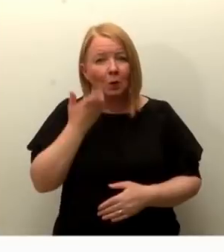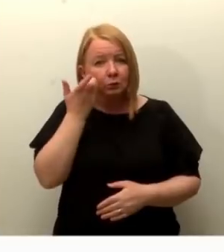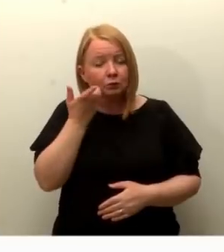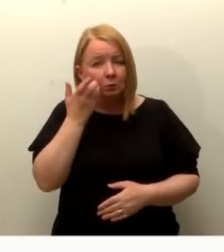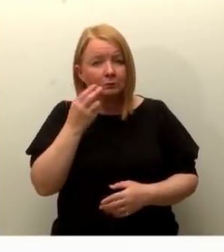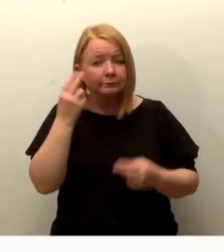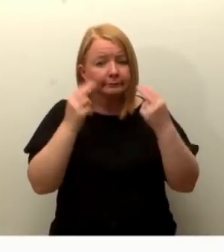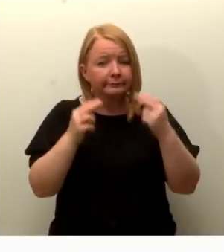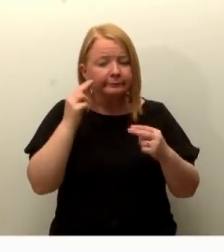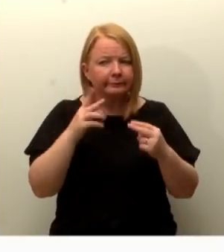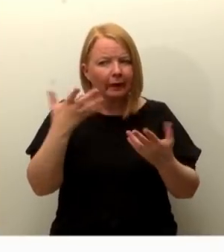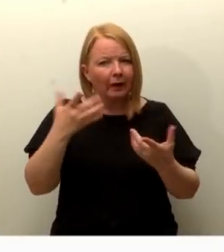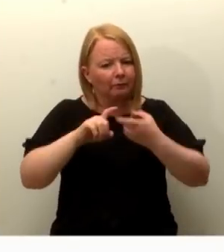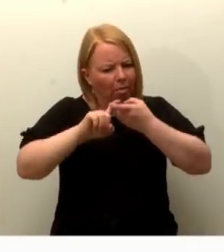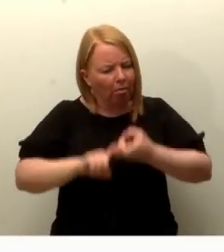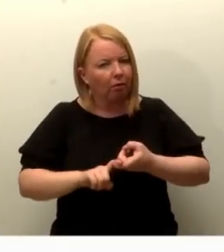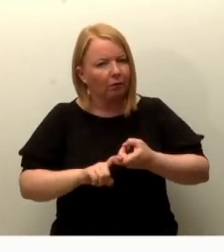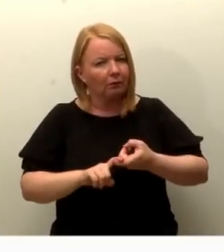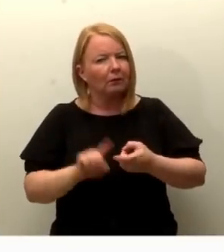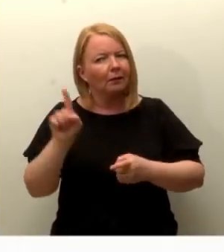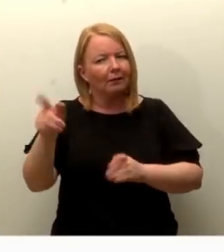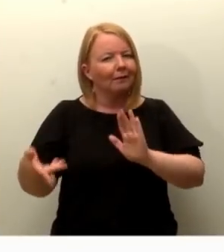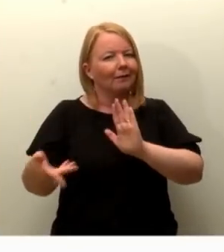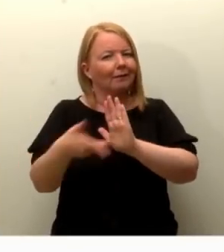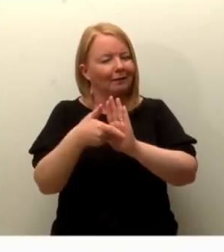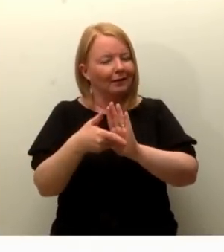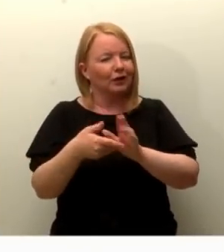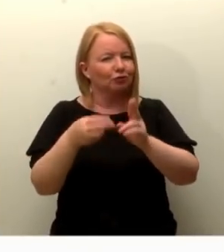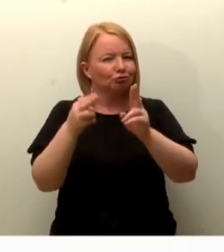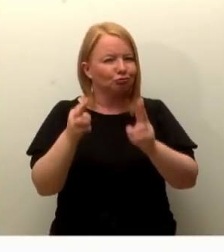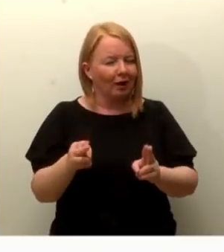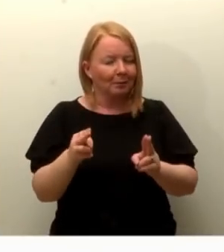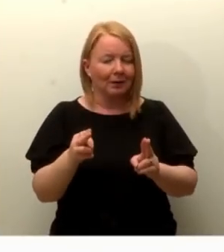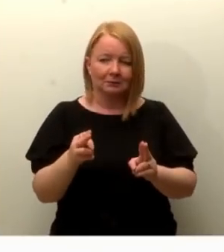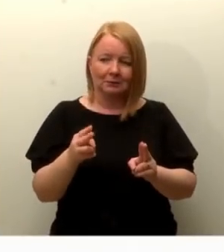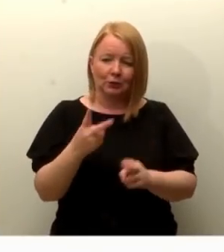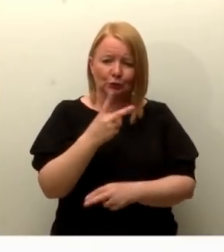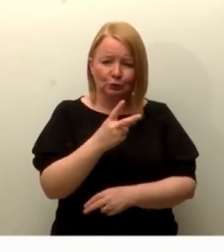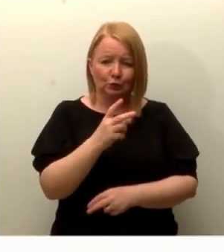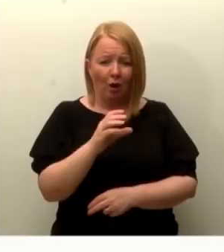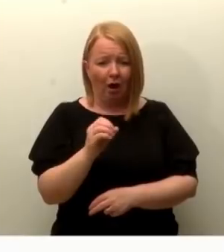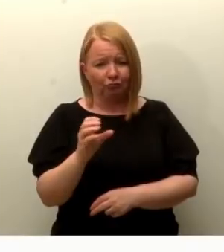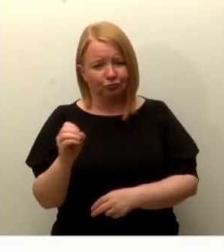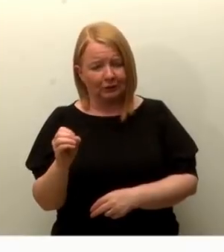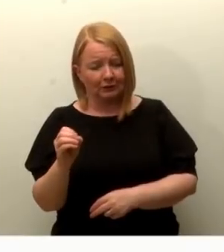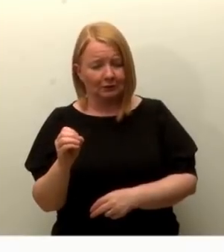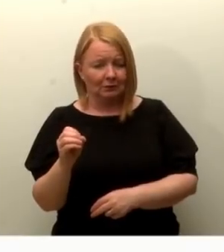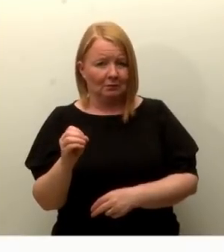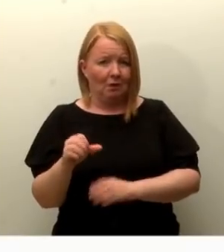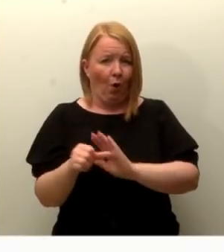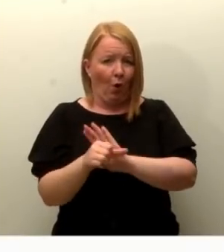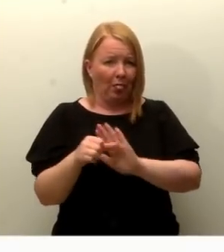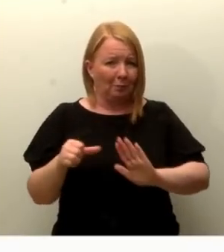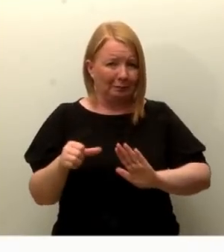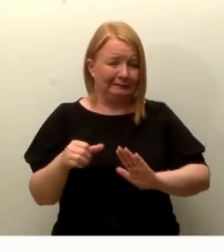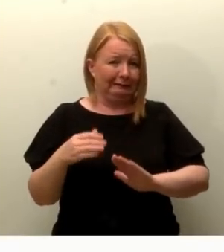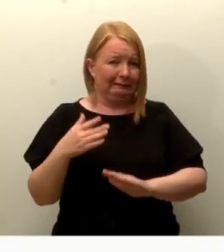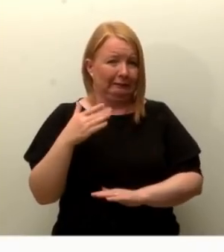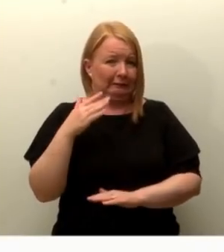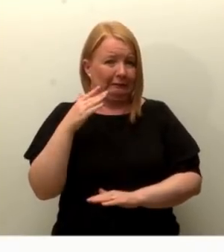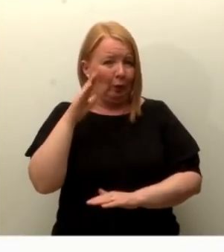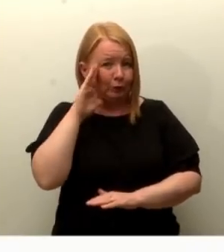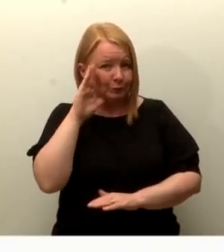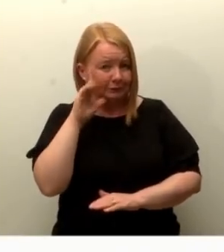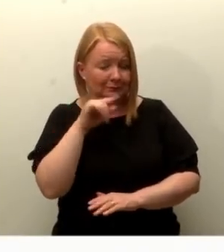heavy commitments. So in addition to being the chairman of a massive 200+ orthopedics bed hospital,